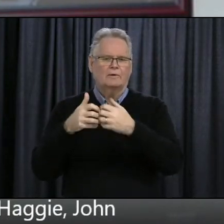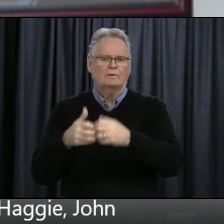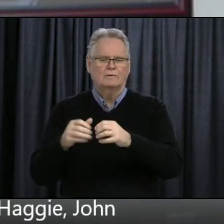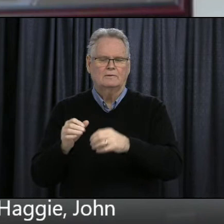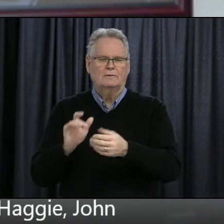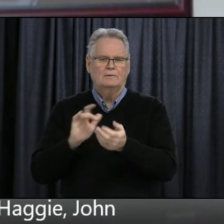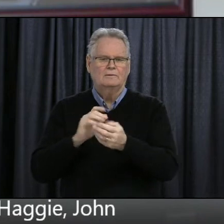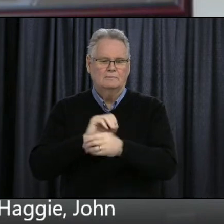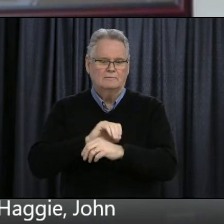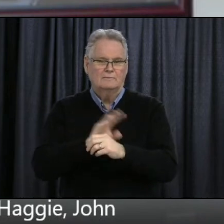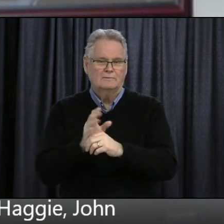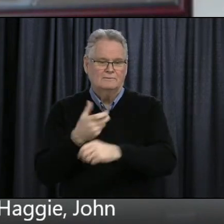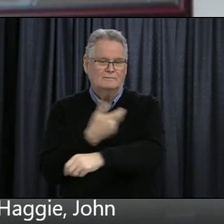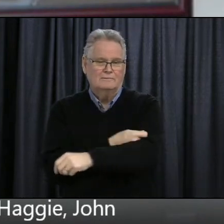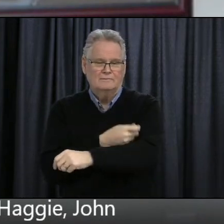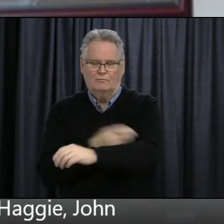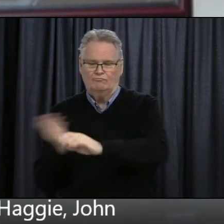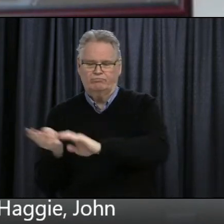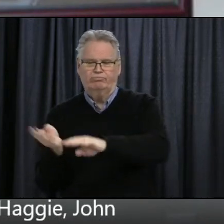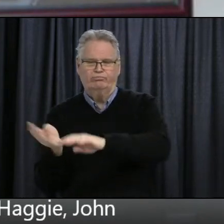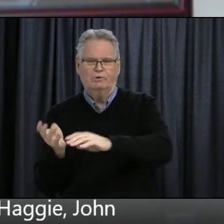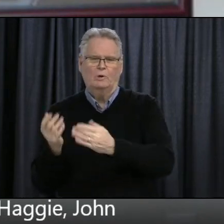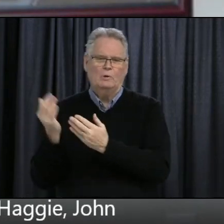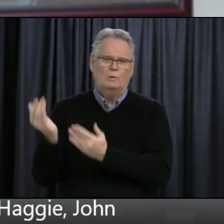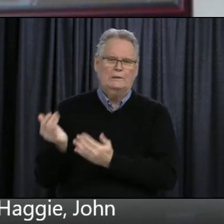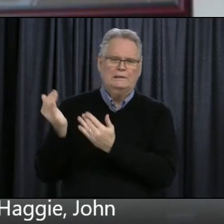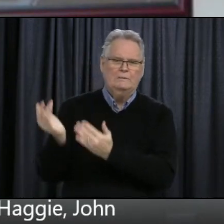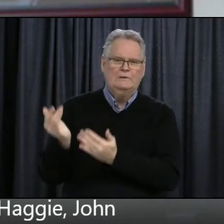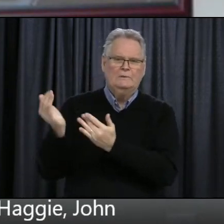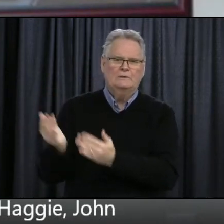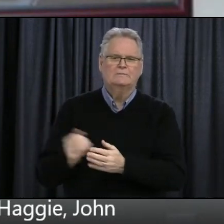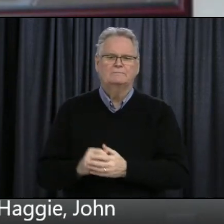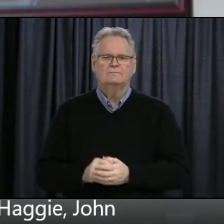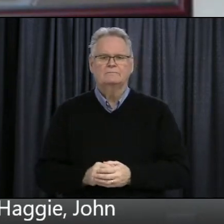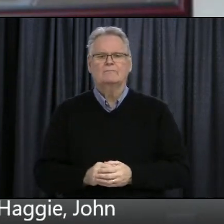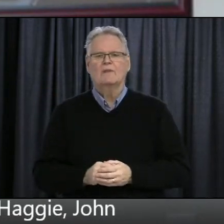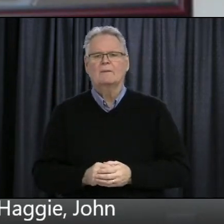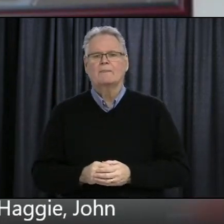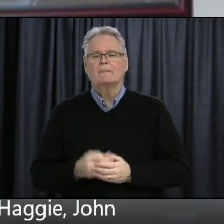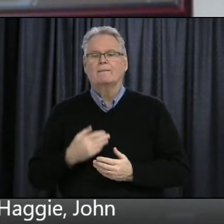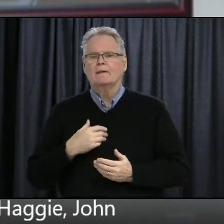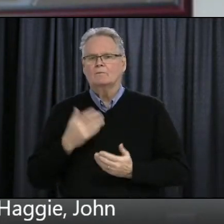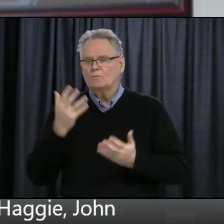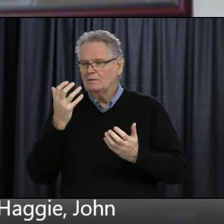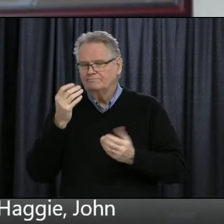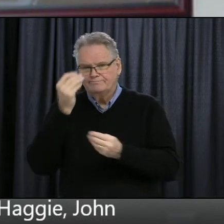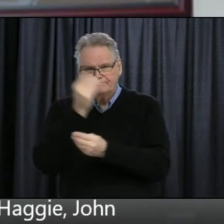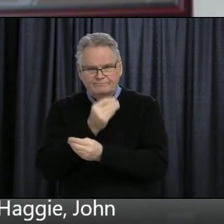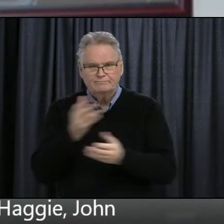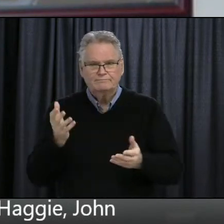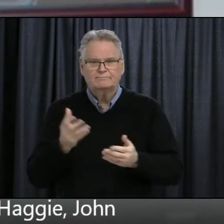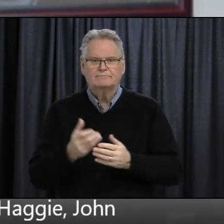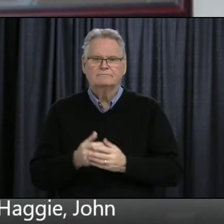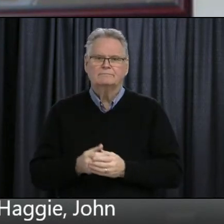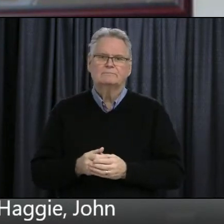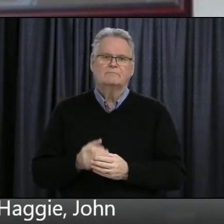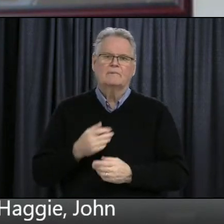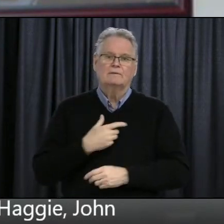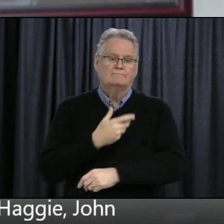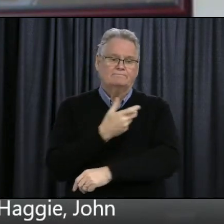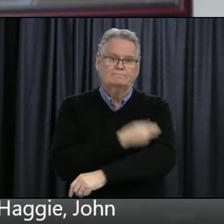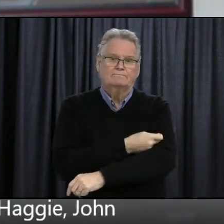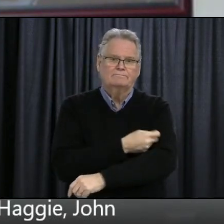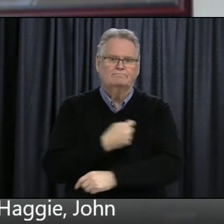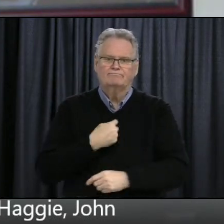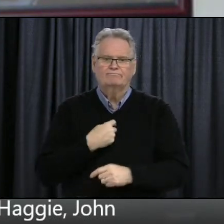dates that we only know at the moment are likely to be missed because of vaccine supply that is outside our control. And